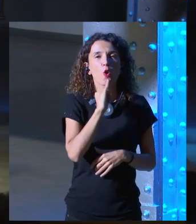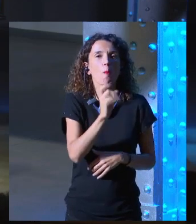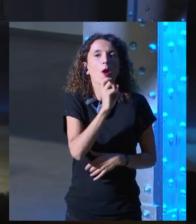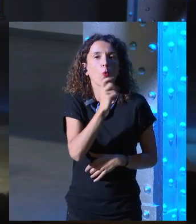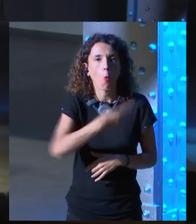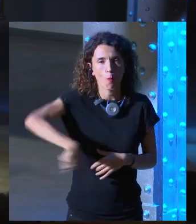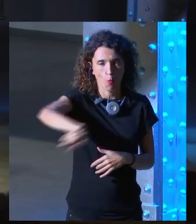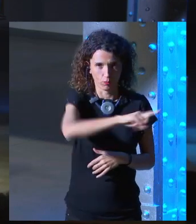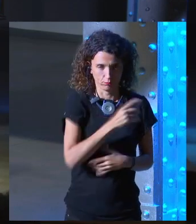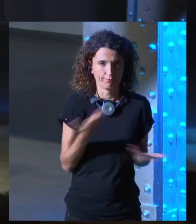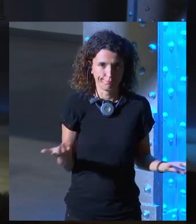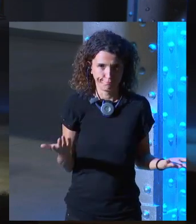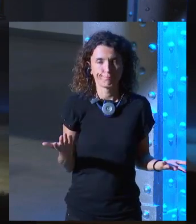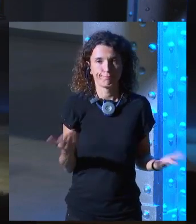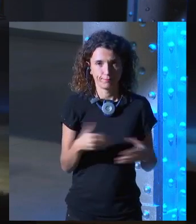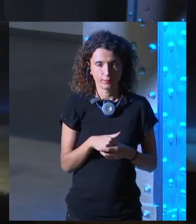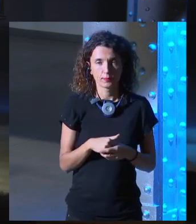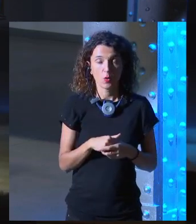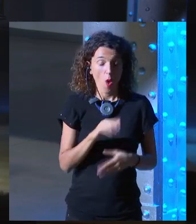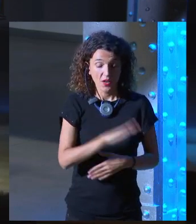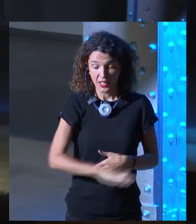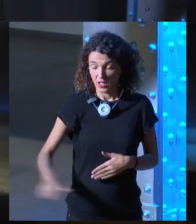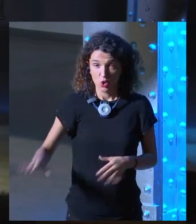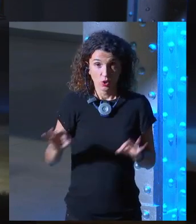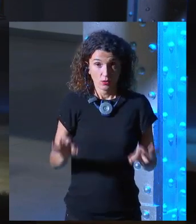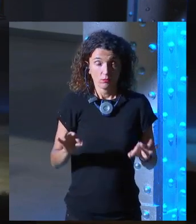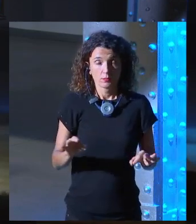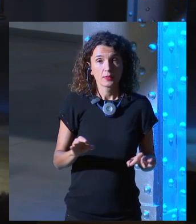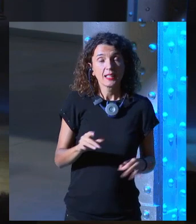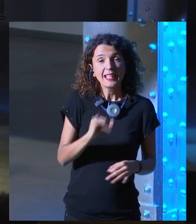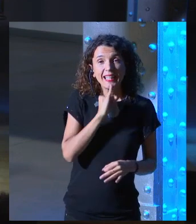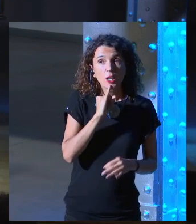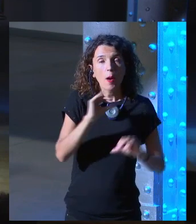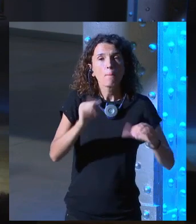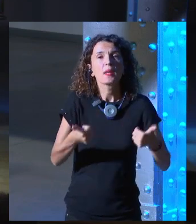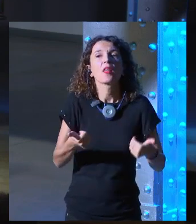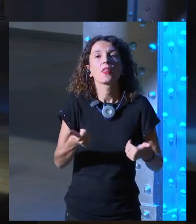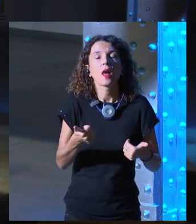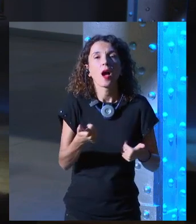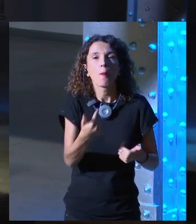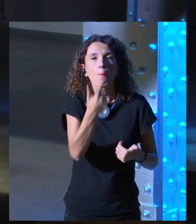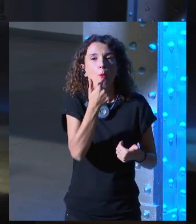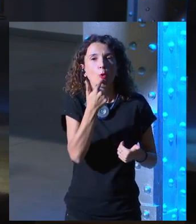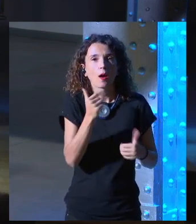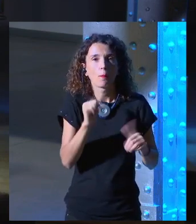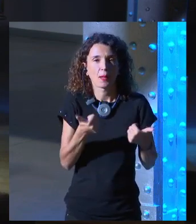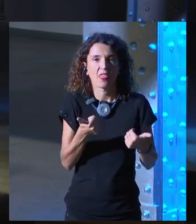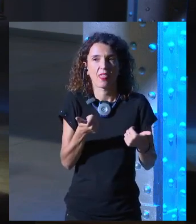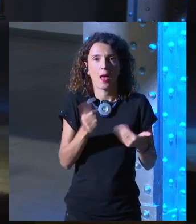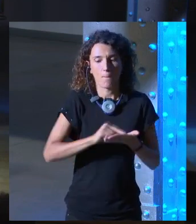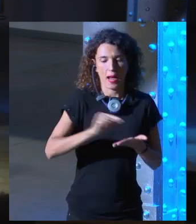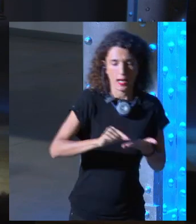children, language, it begins in the mouth before it hits the page. We learn to